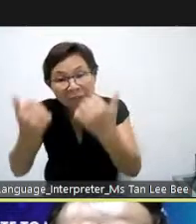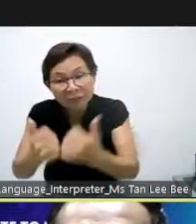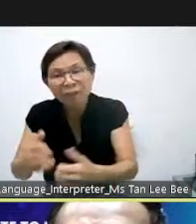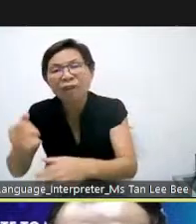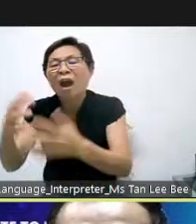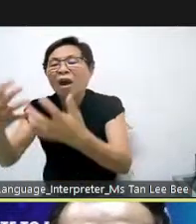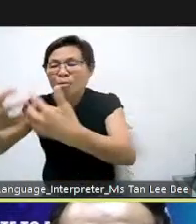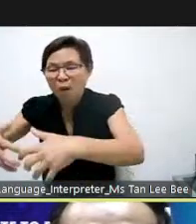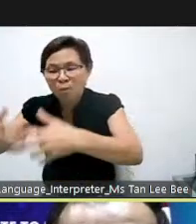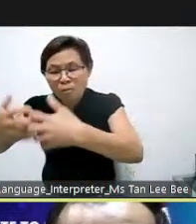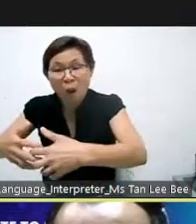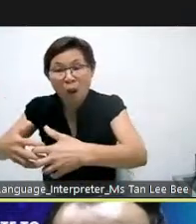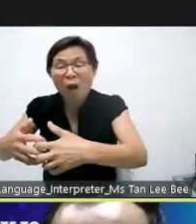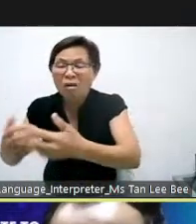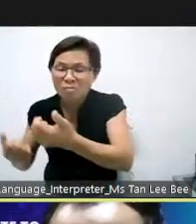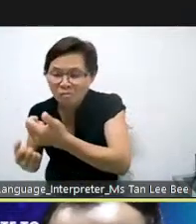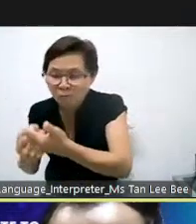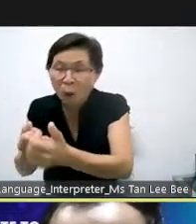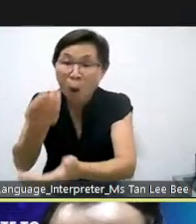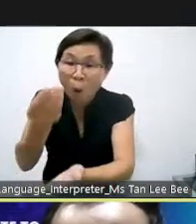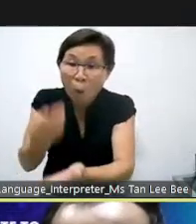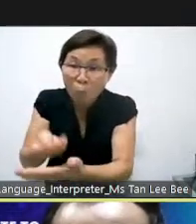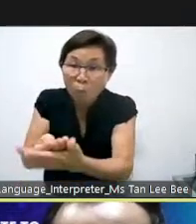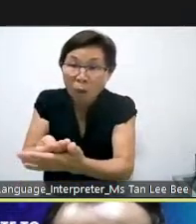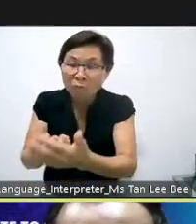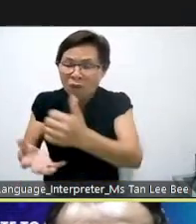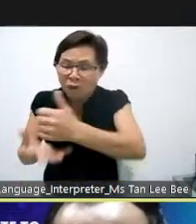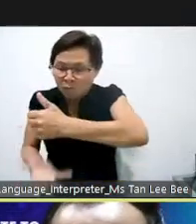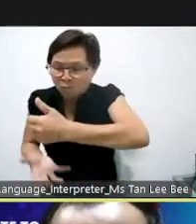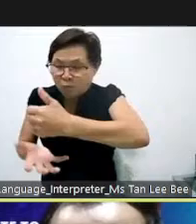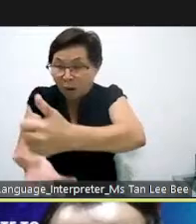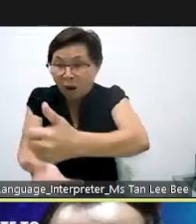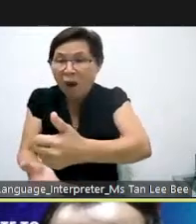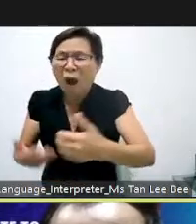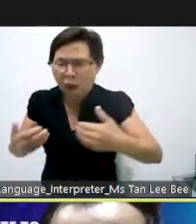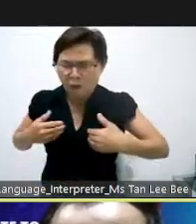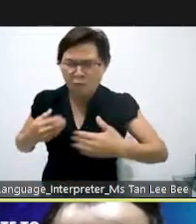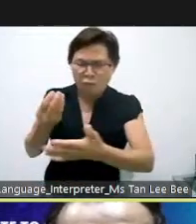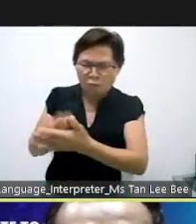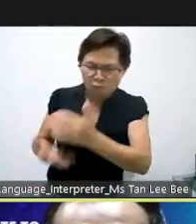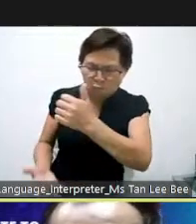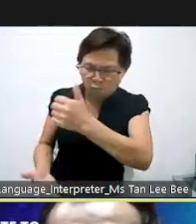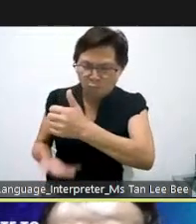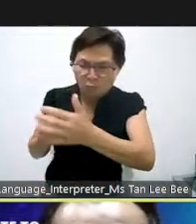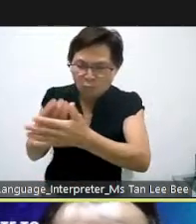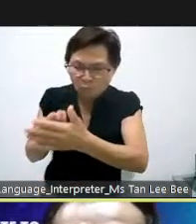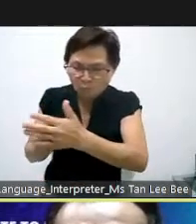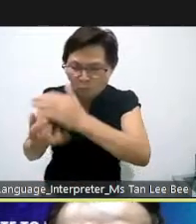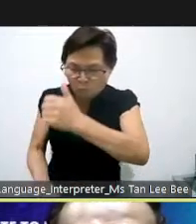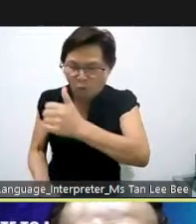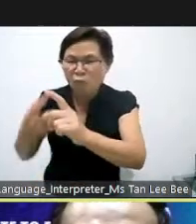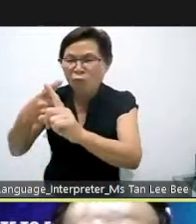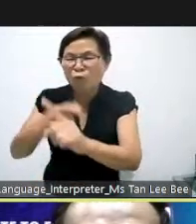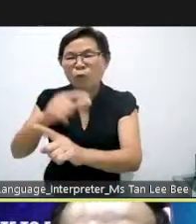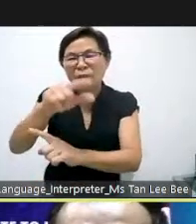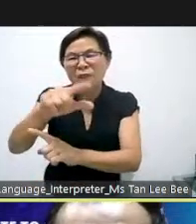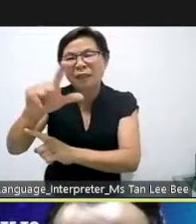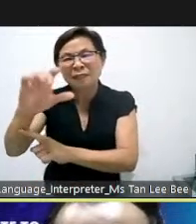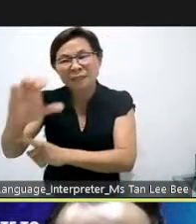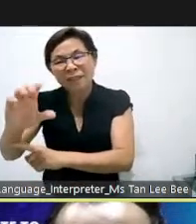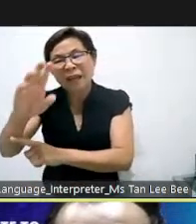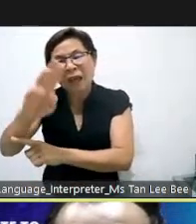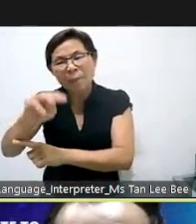especially in terms of fund. Okay, we have a lot of funders from industries, our GLC, MNC. We